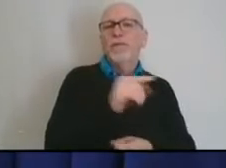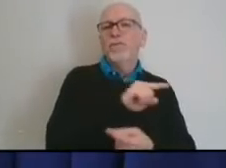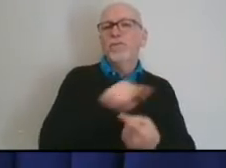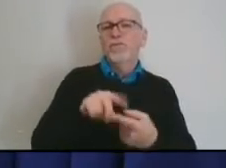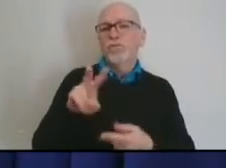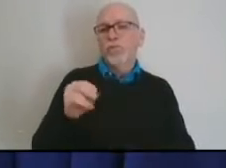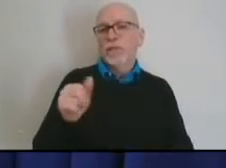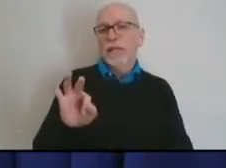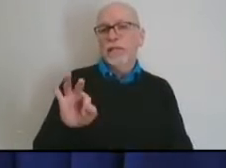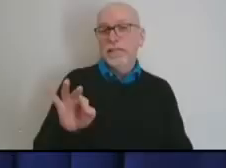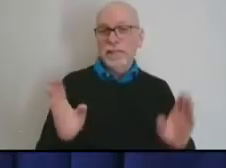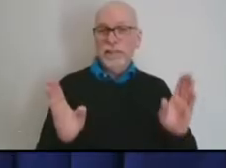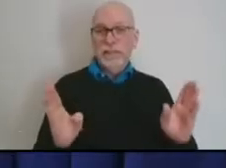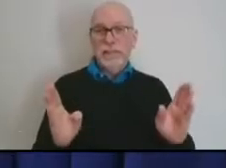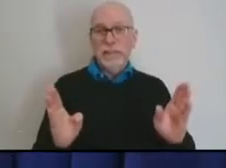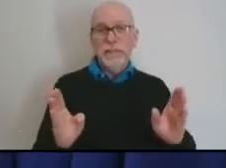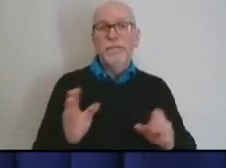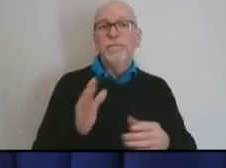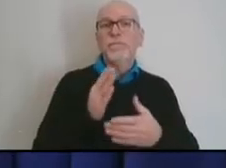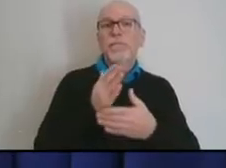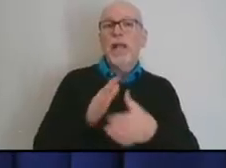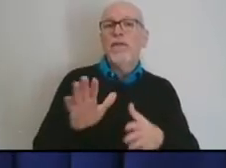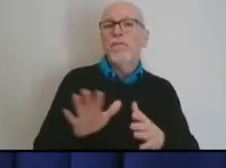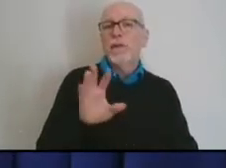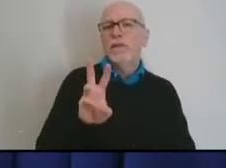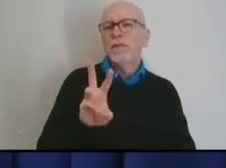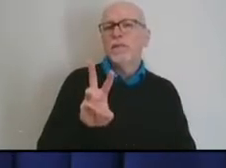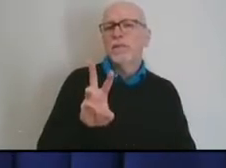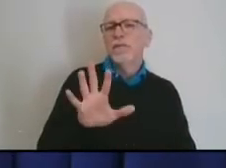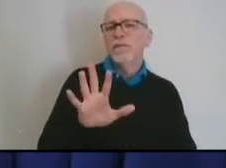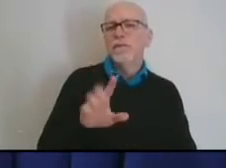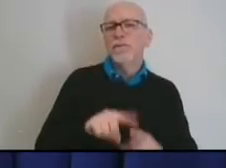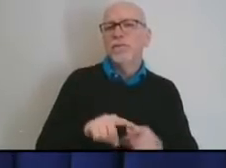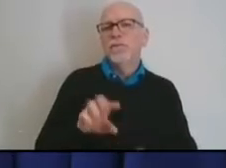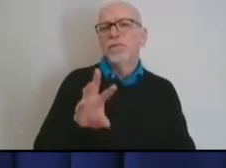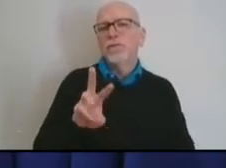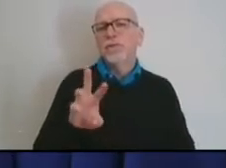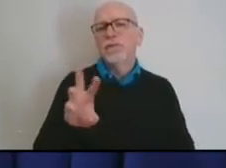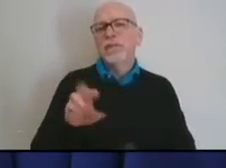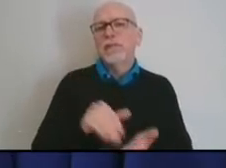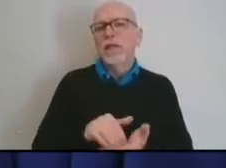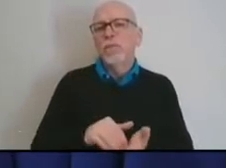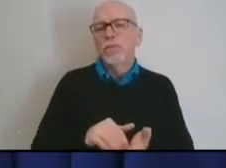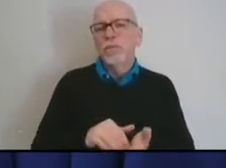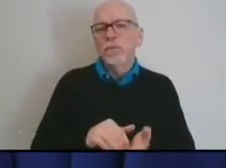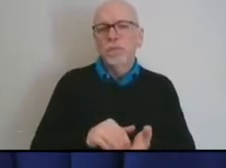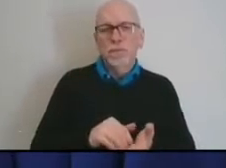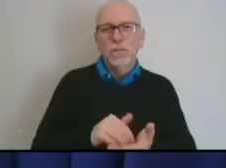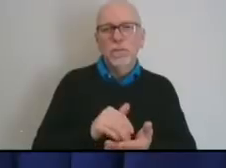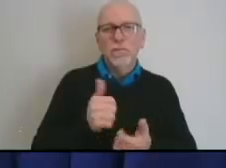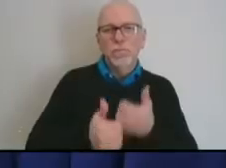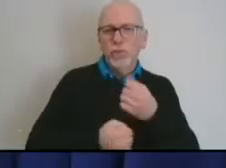2019, the average is about 65 to 66,000 a year.